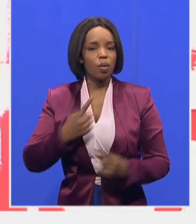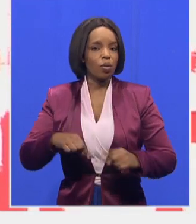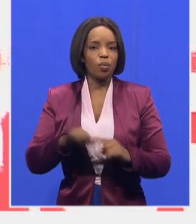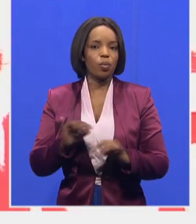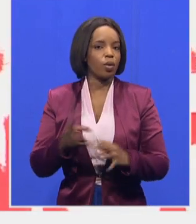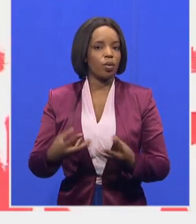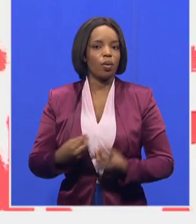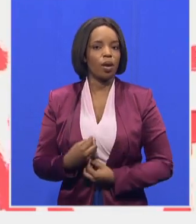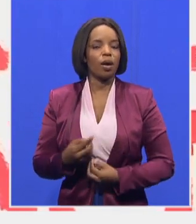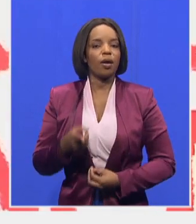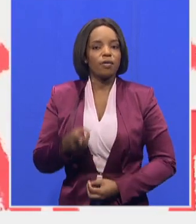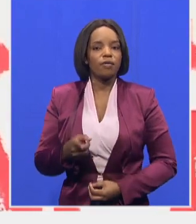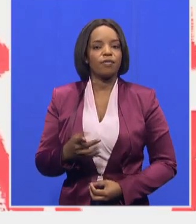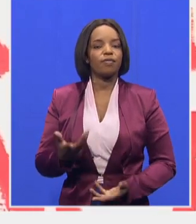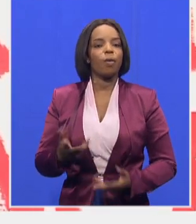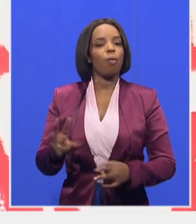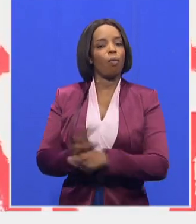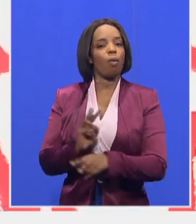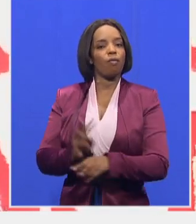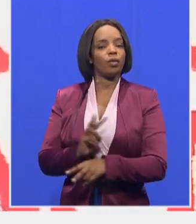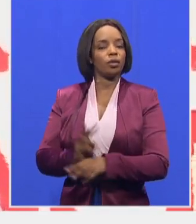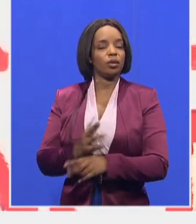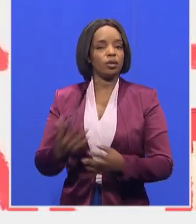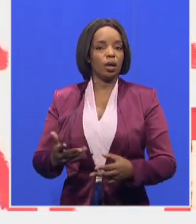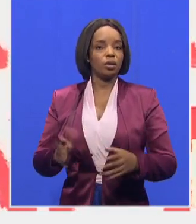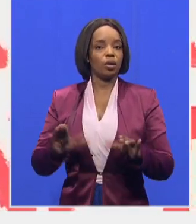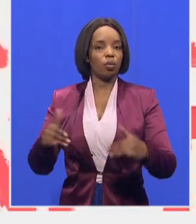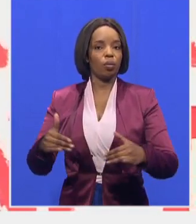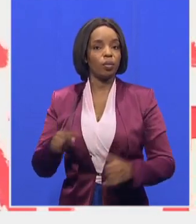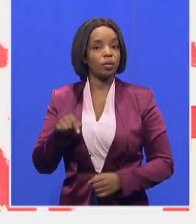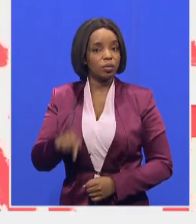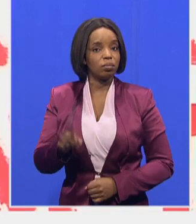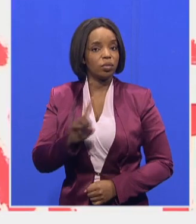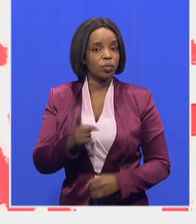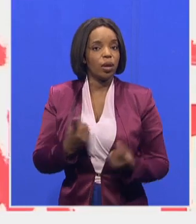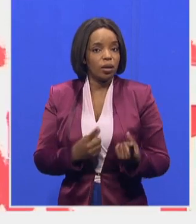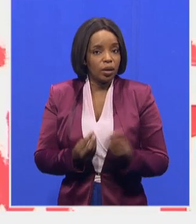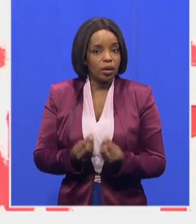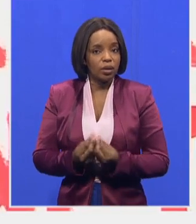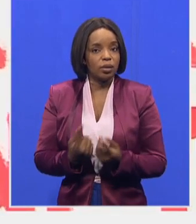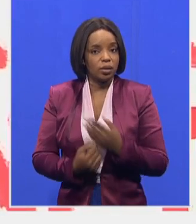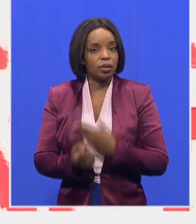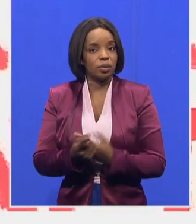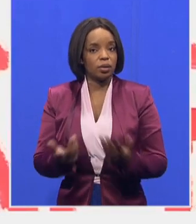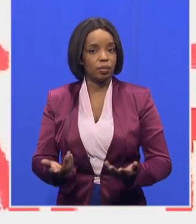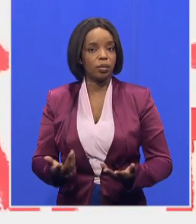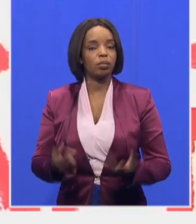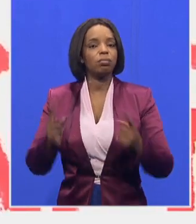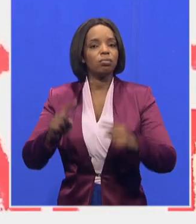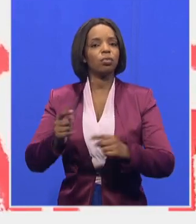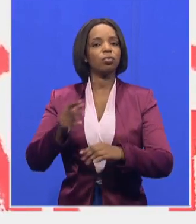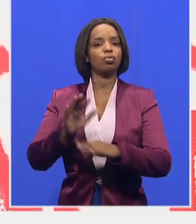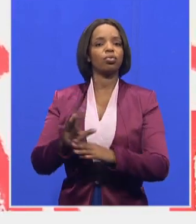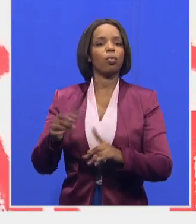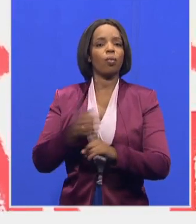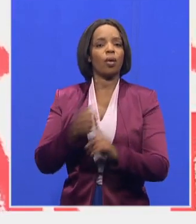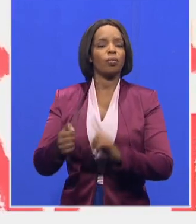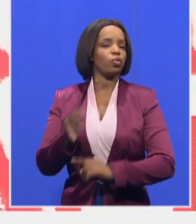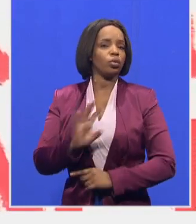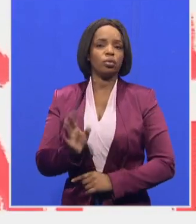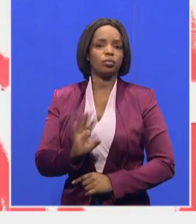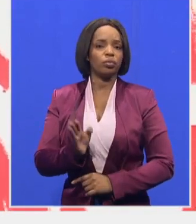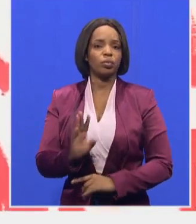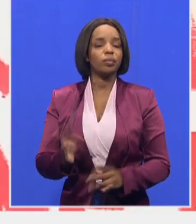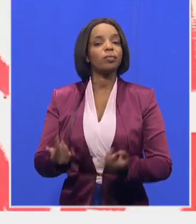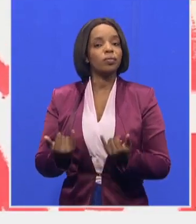oversight committee, and that should be one of the things that committee does, is goes through that ministerial handbook regularly to ensure that it's not being abused. Currently, the